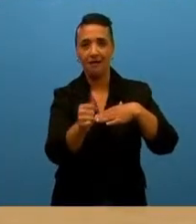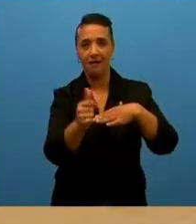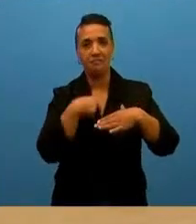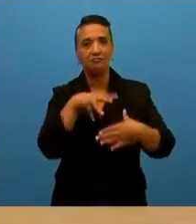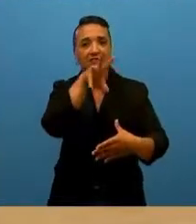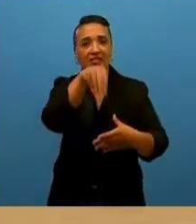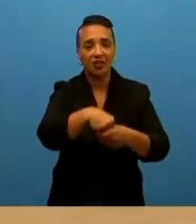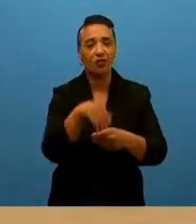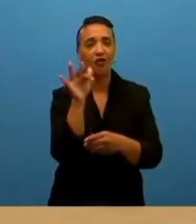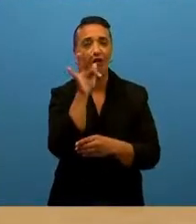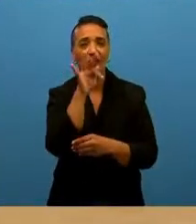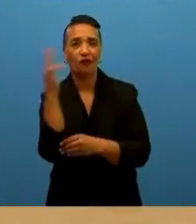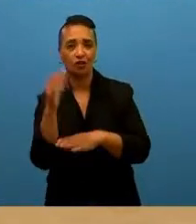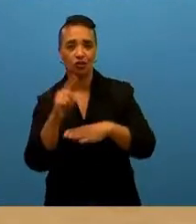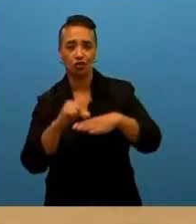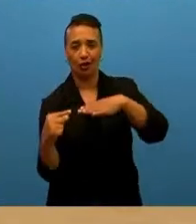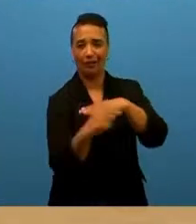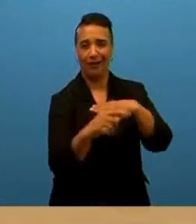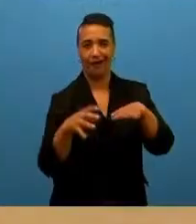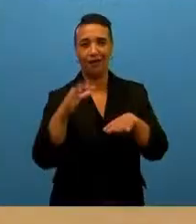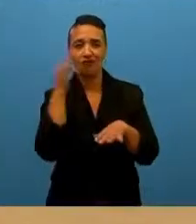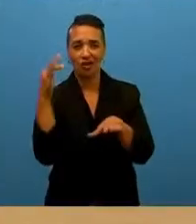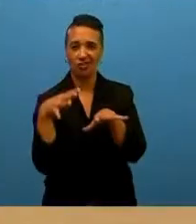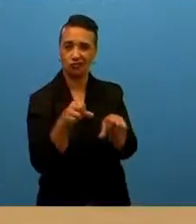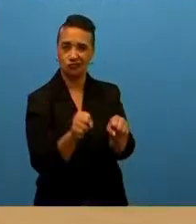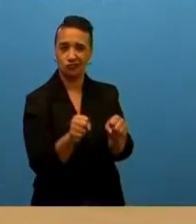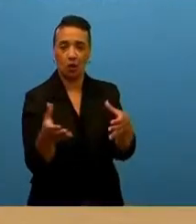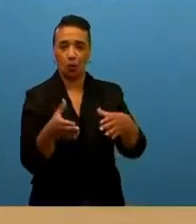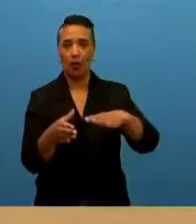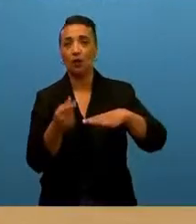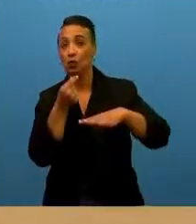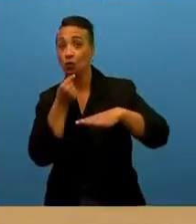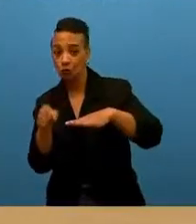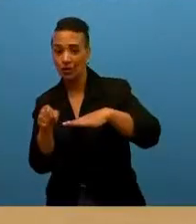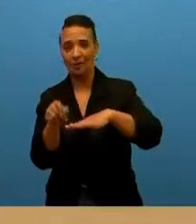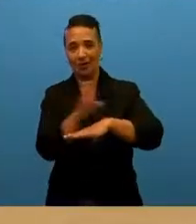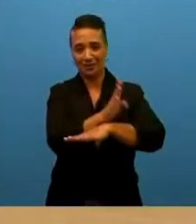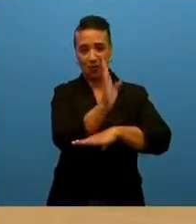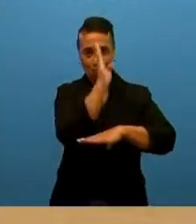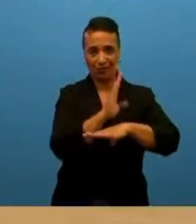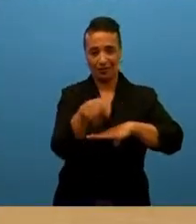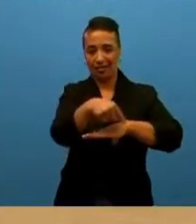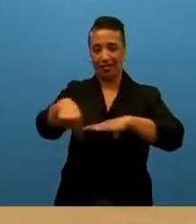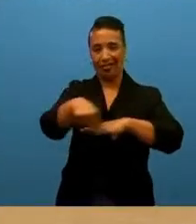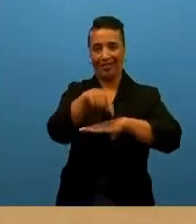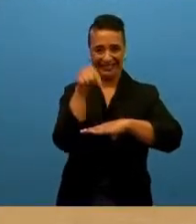of French Guiana, a territory situated between Suriname and Brazil. I'd like to start by